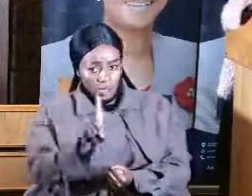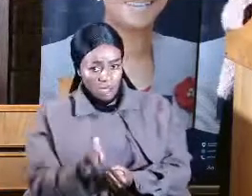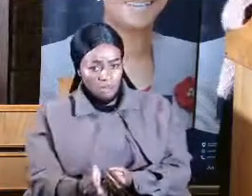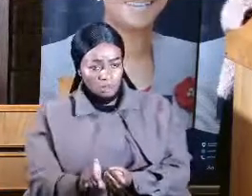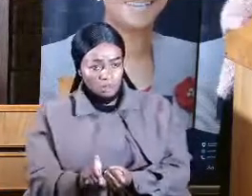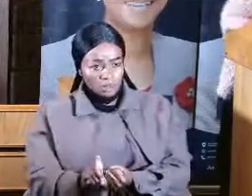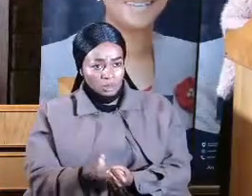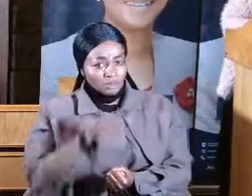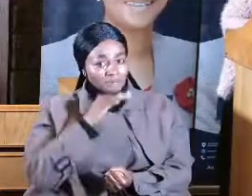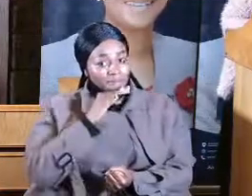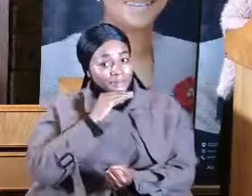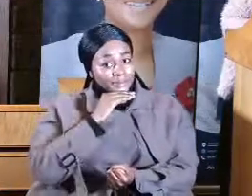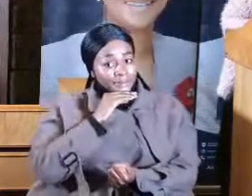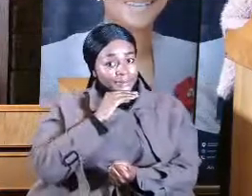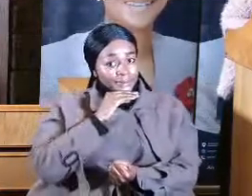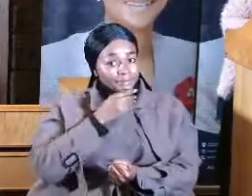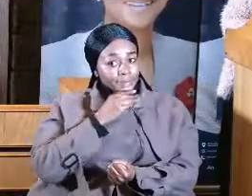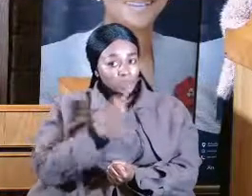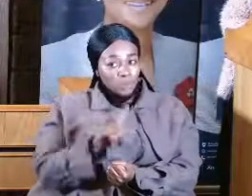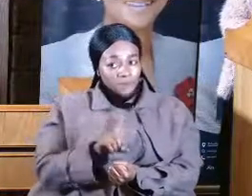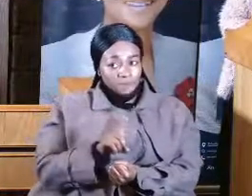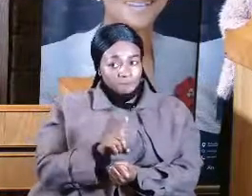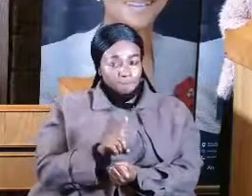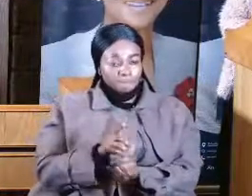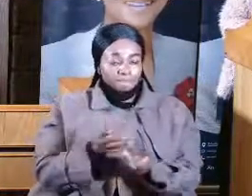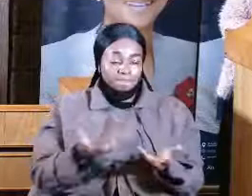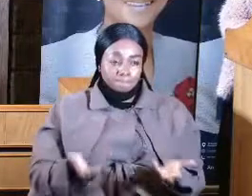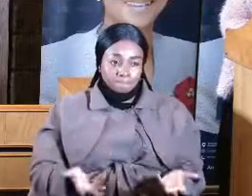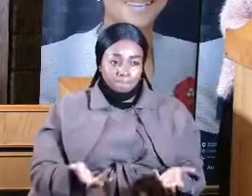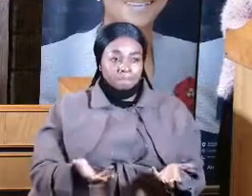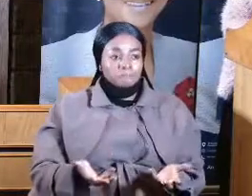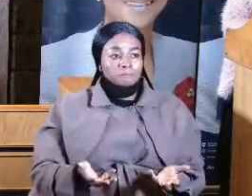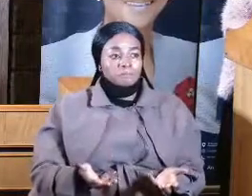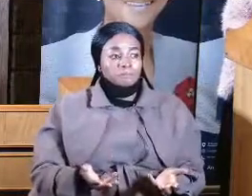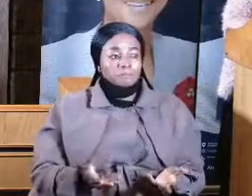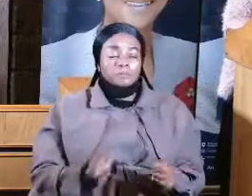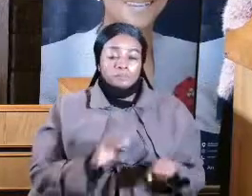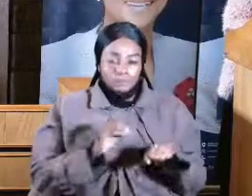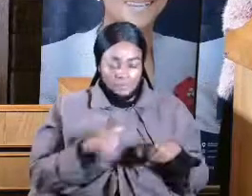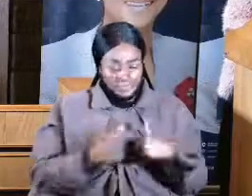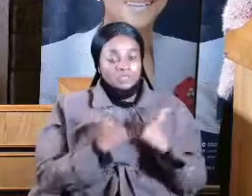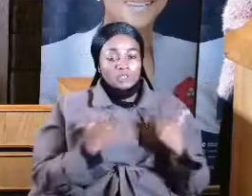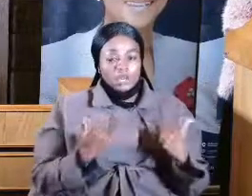what does that tell you, right? So it's a problem.